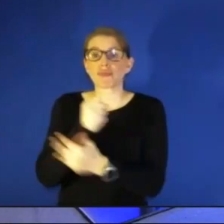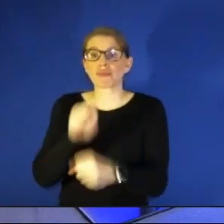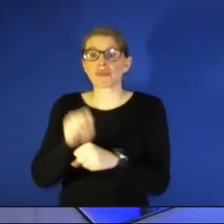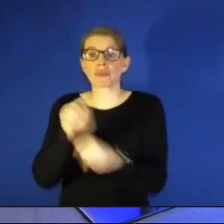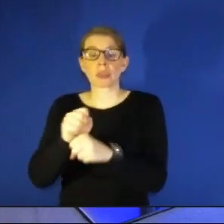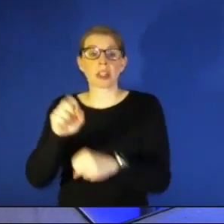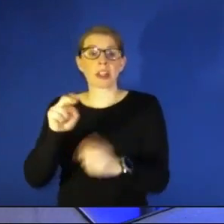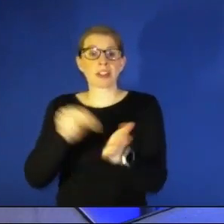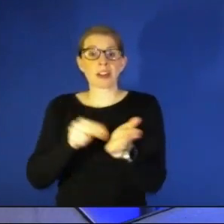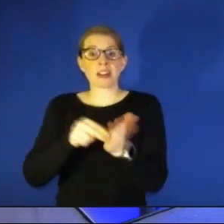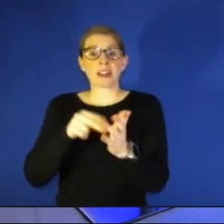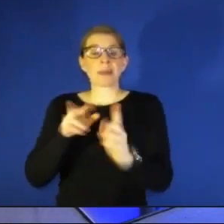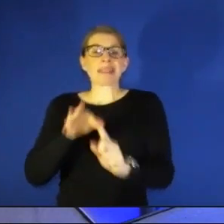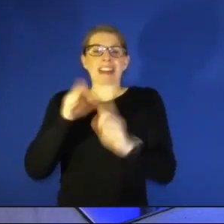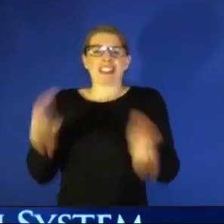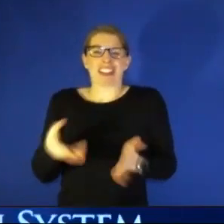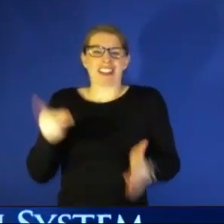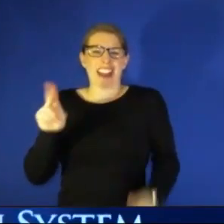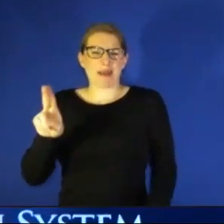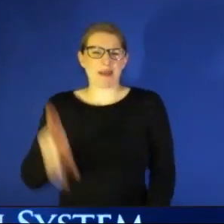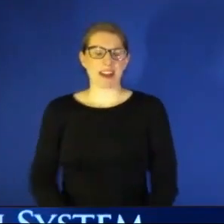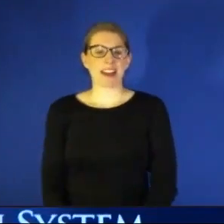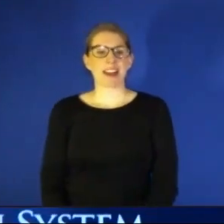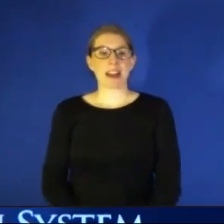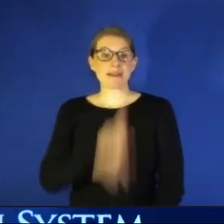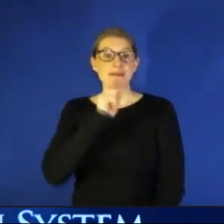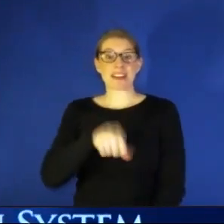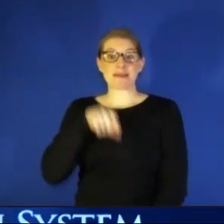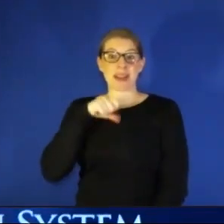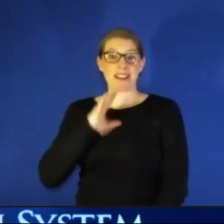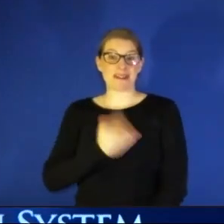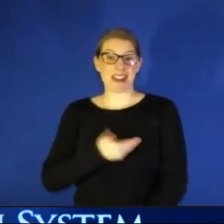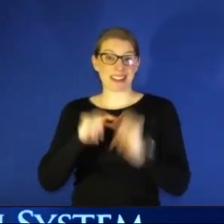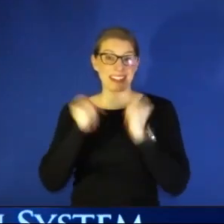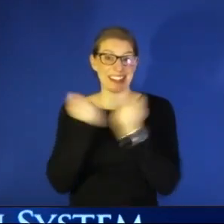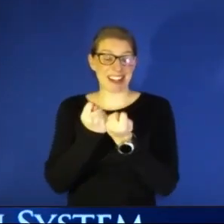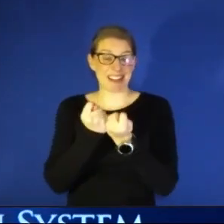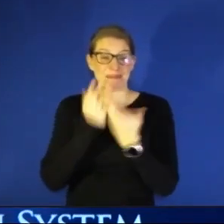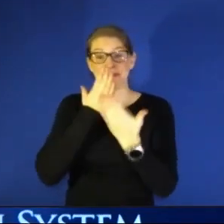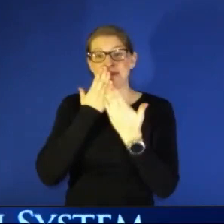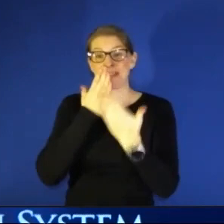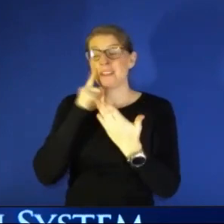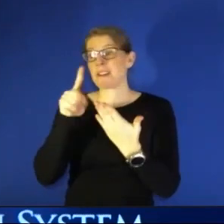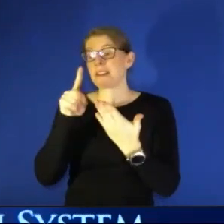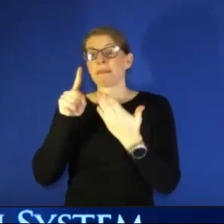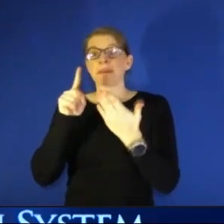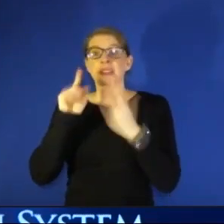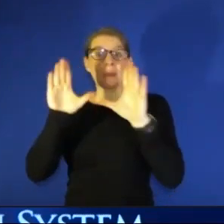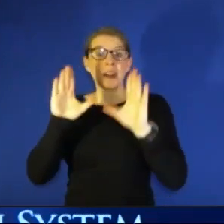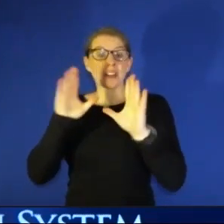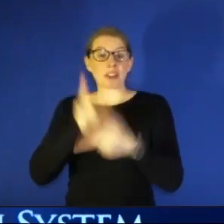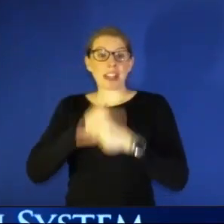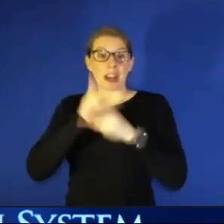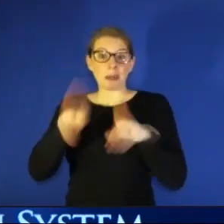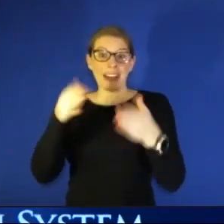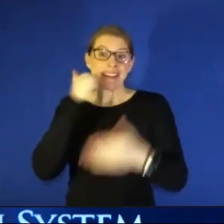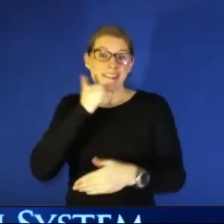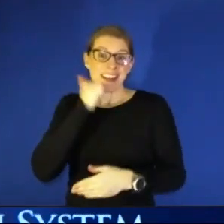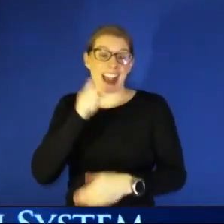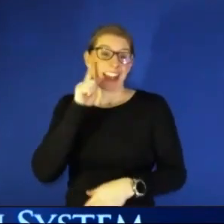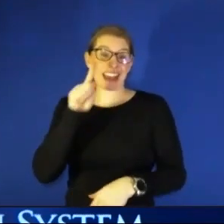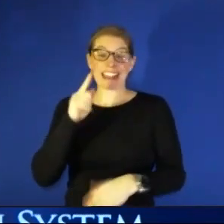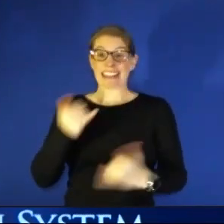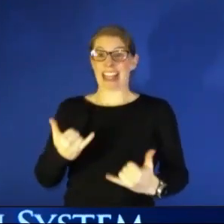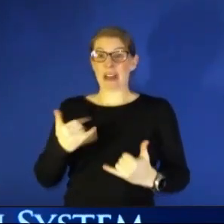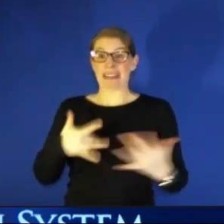health system? Sure. I'm really proud of our team and so grateful for the amazing care they give every day. And I think it's an exciting time. We're adding